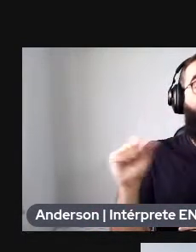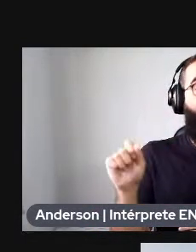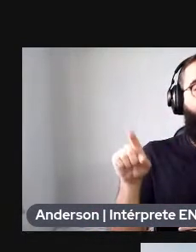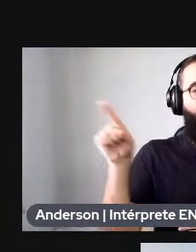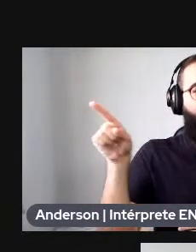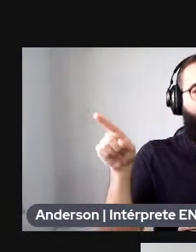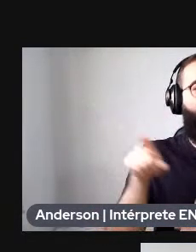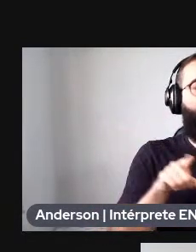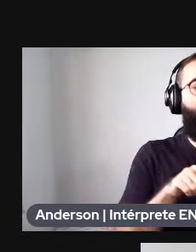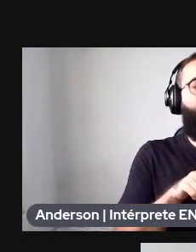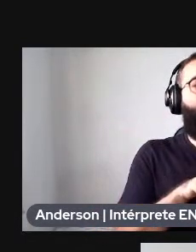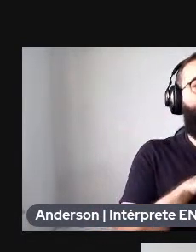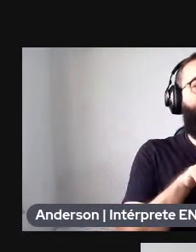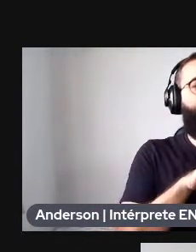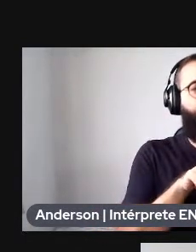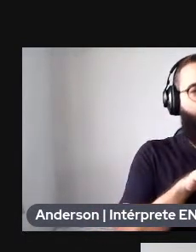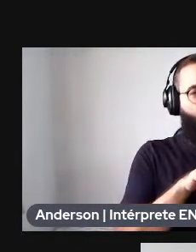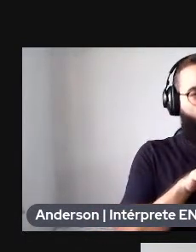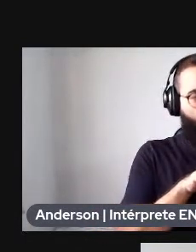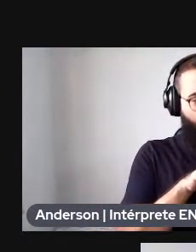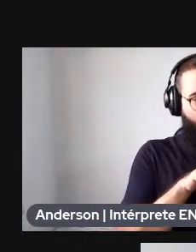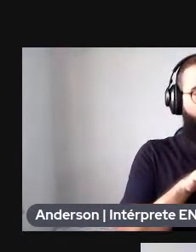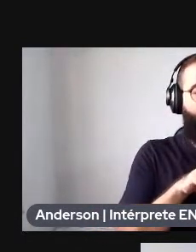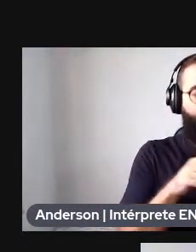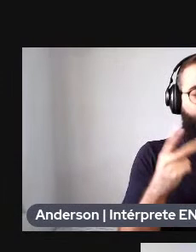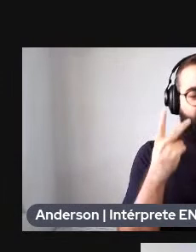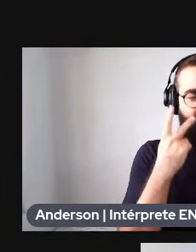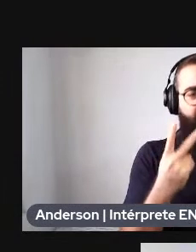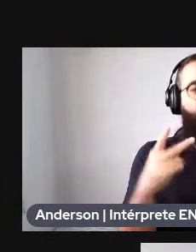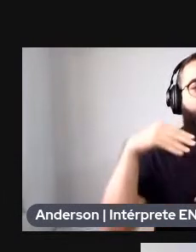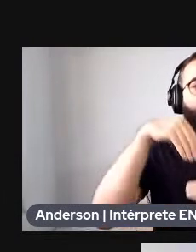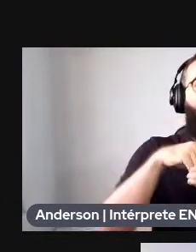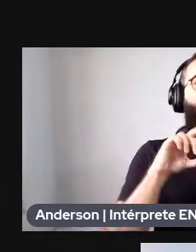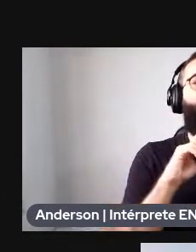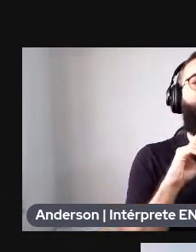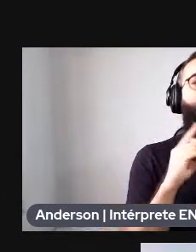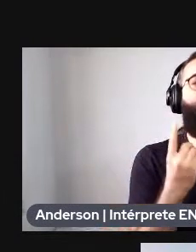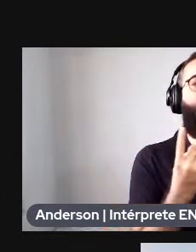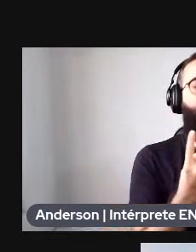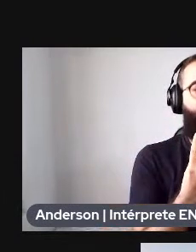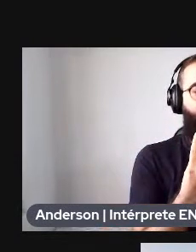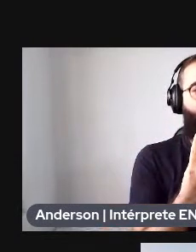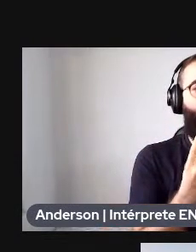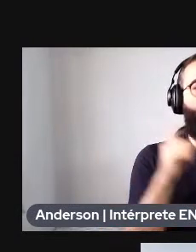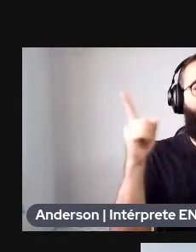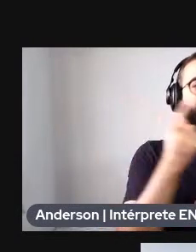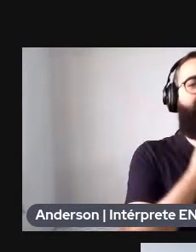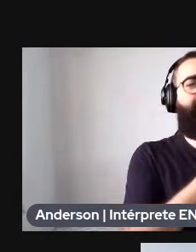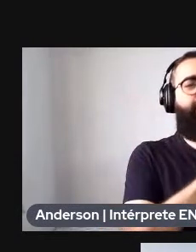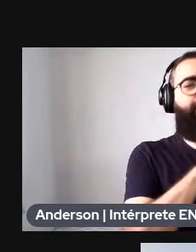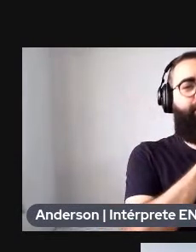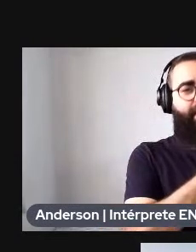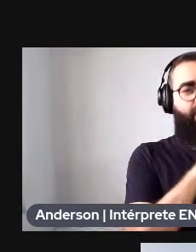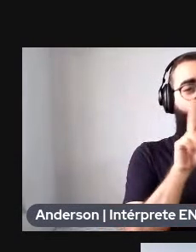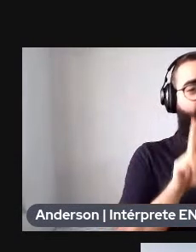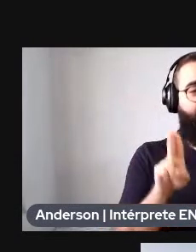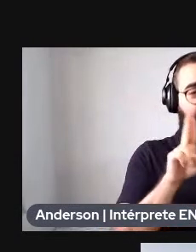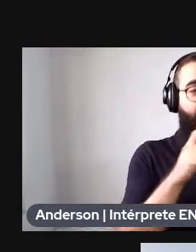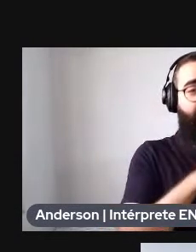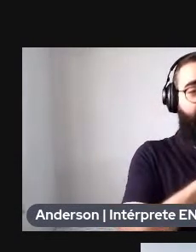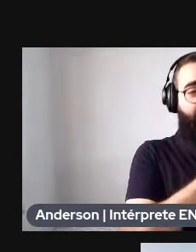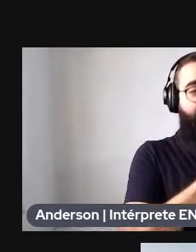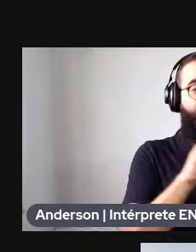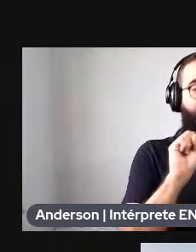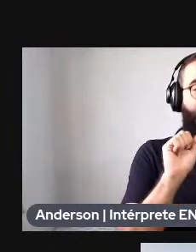at the Spanish Department of University of Santiago de Compostela in Spain.